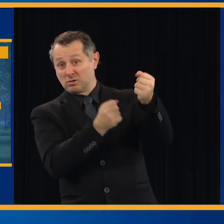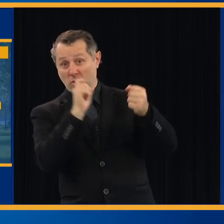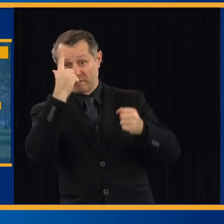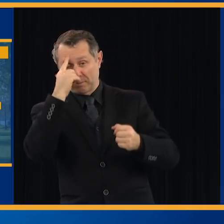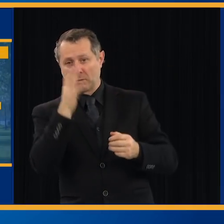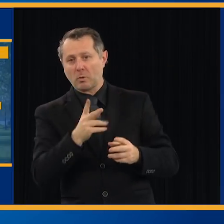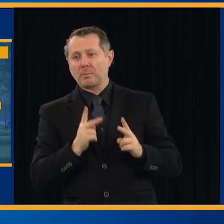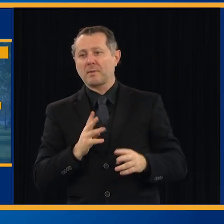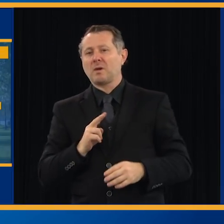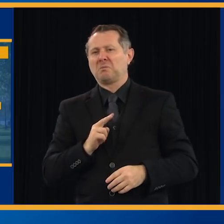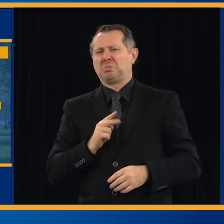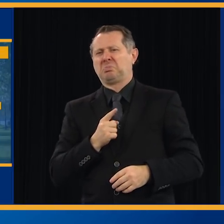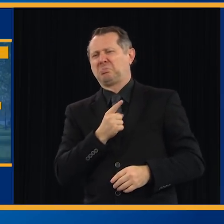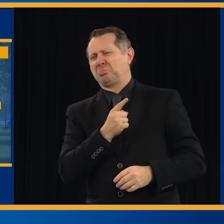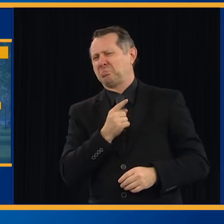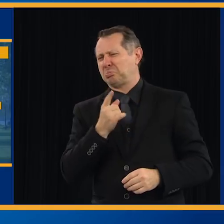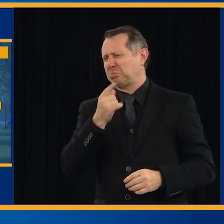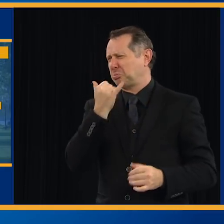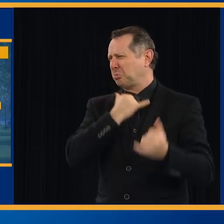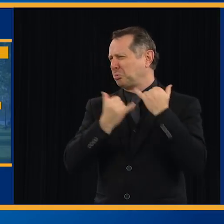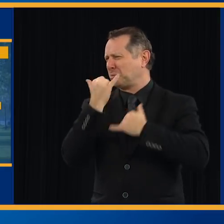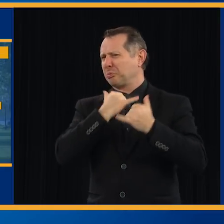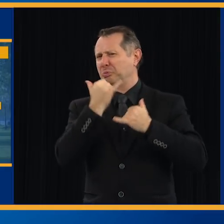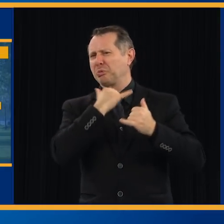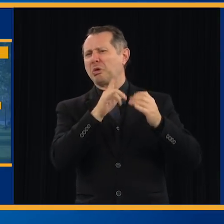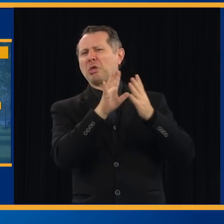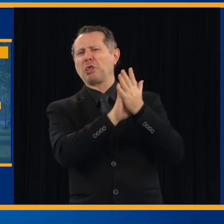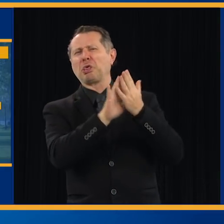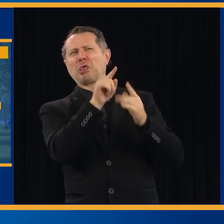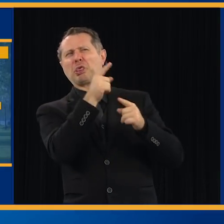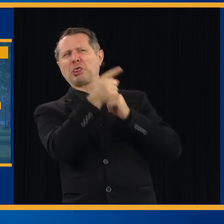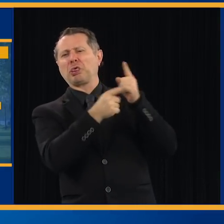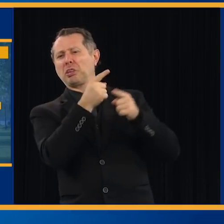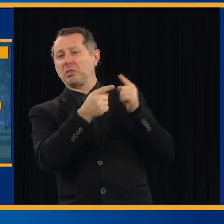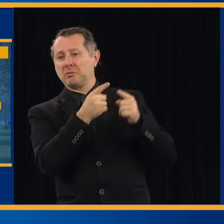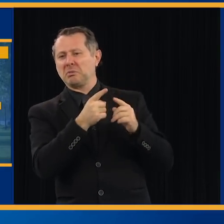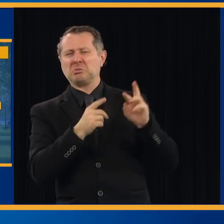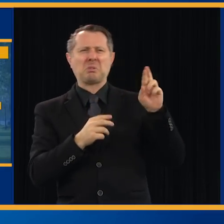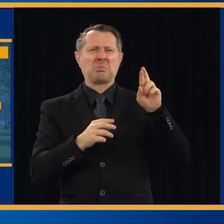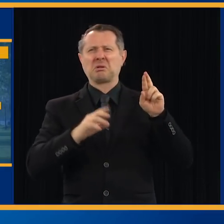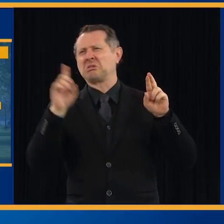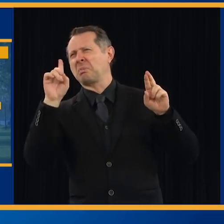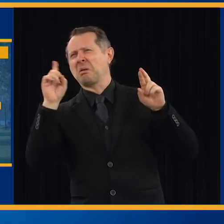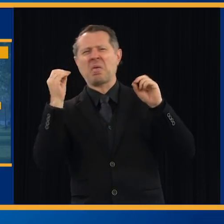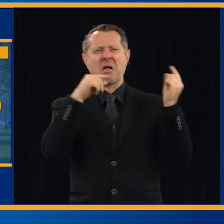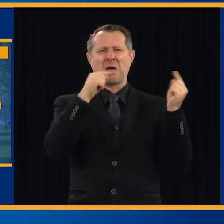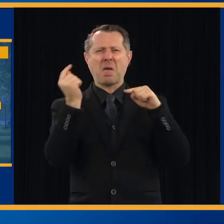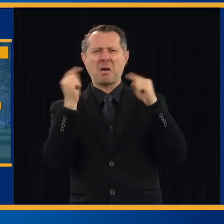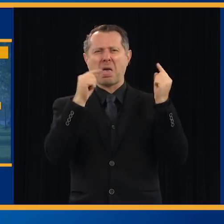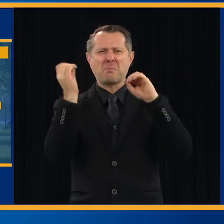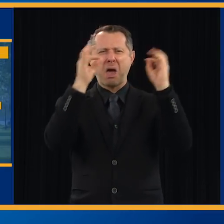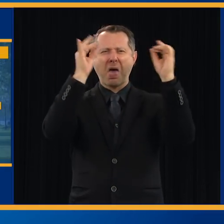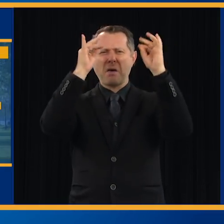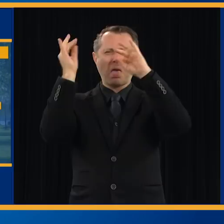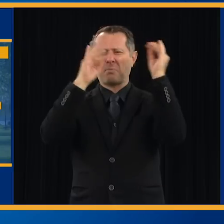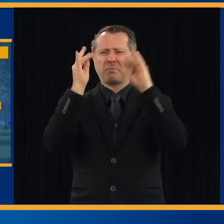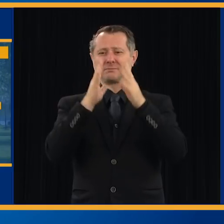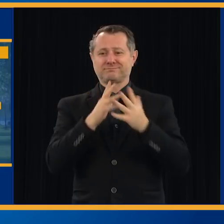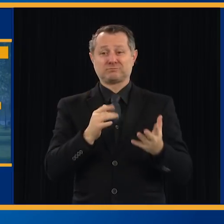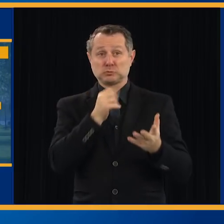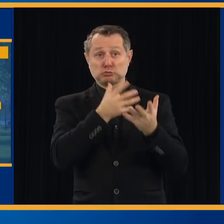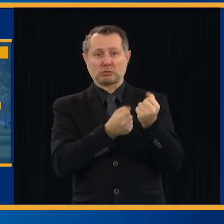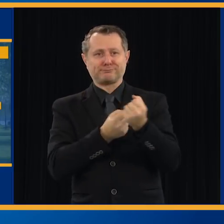there's chaos or confusion or politics, that would be a terrible message to